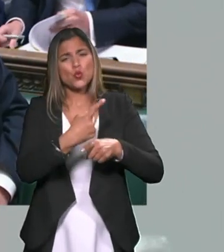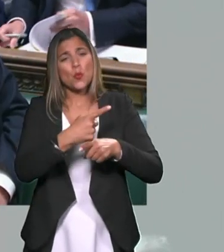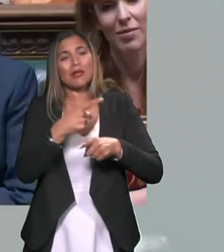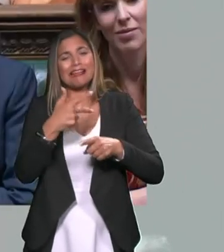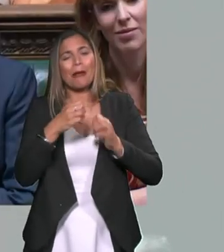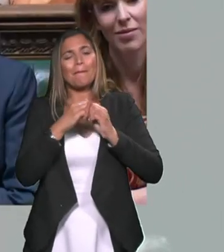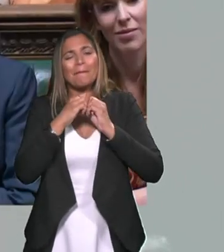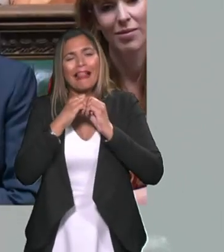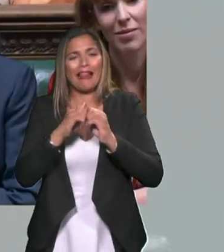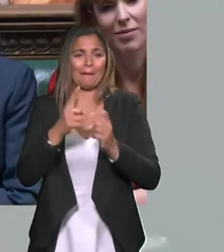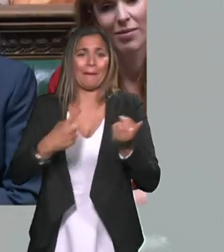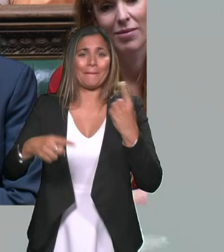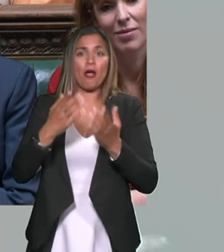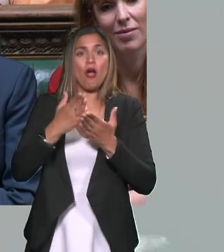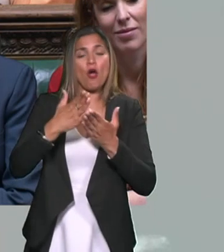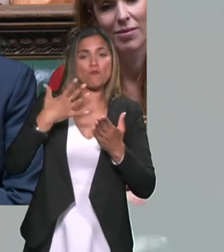for my job.